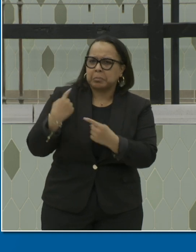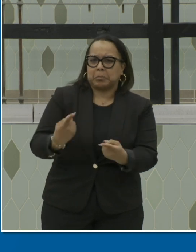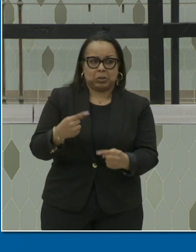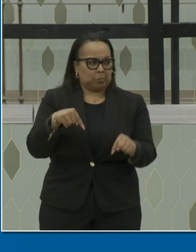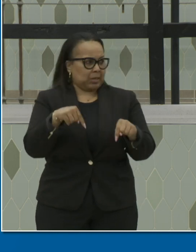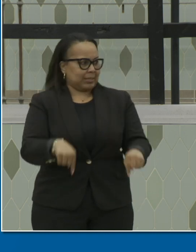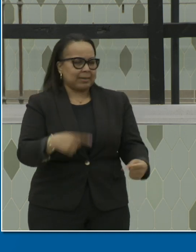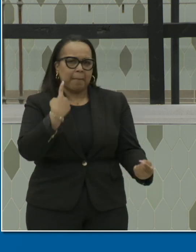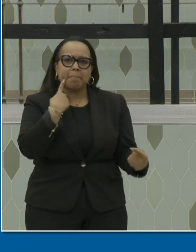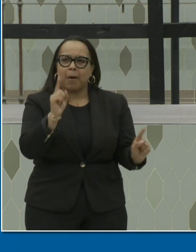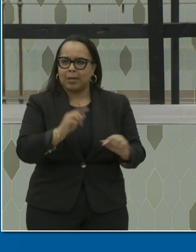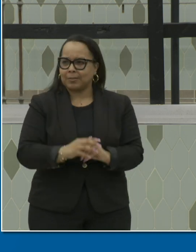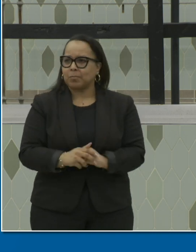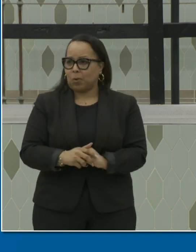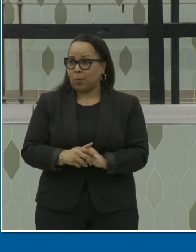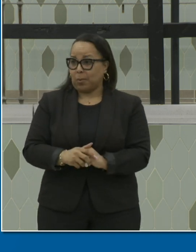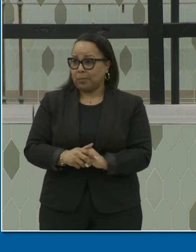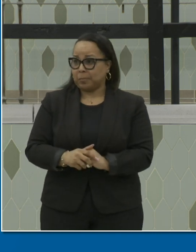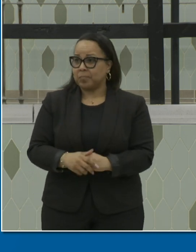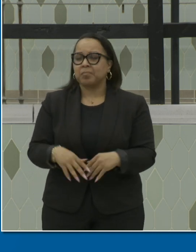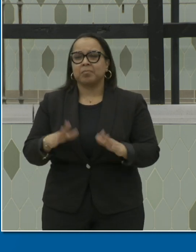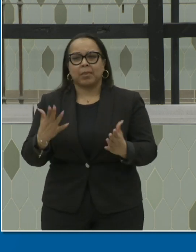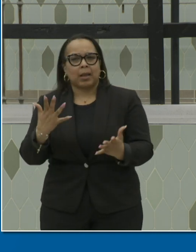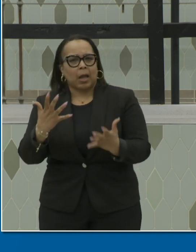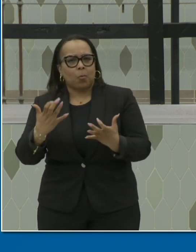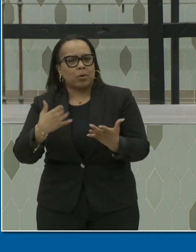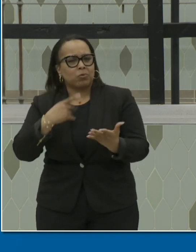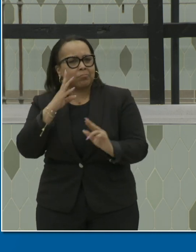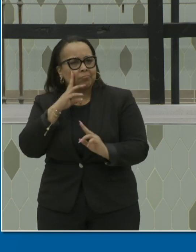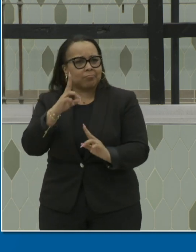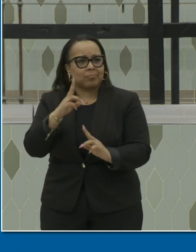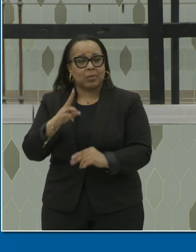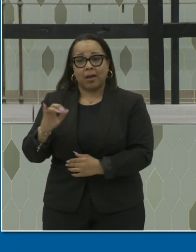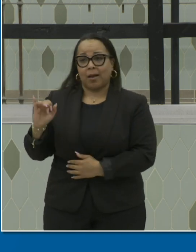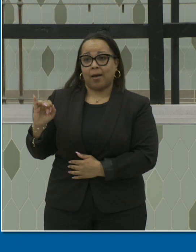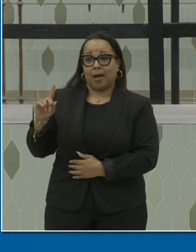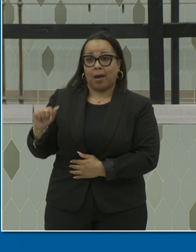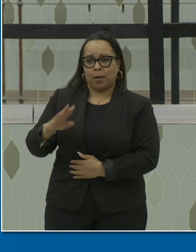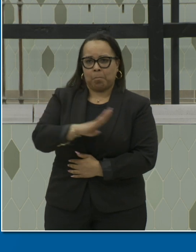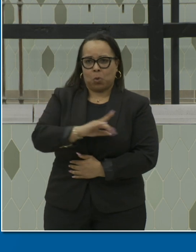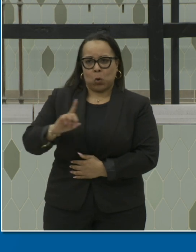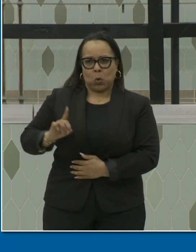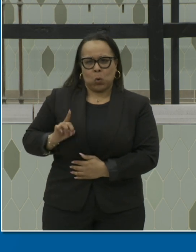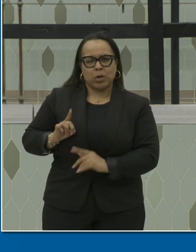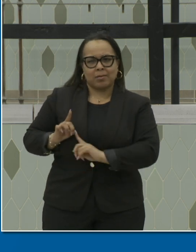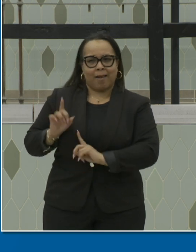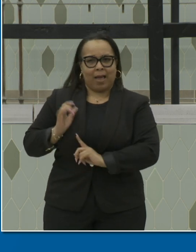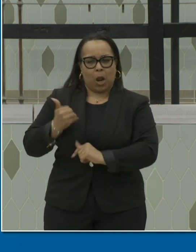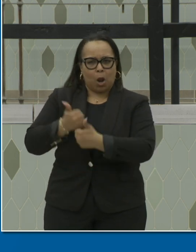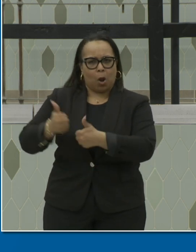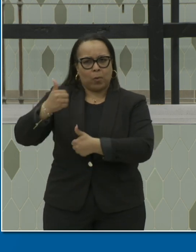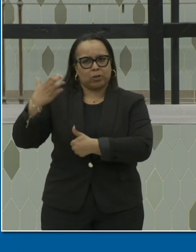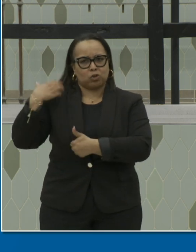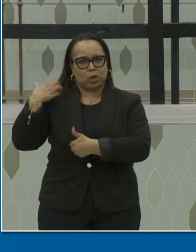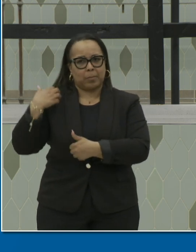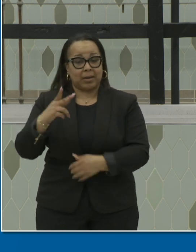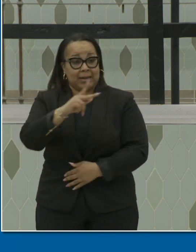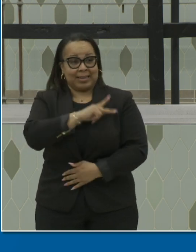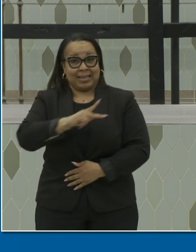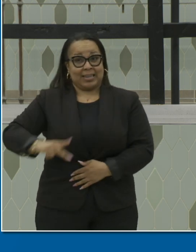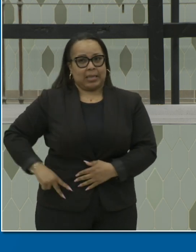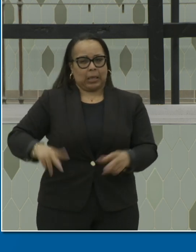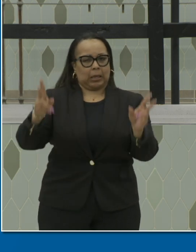make today possible. I'd also like to recognize the IDA board, and especially our chairman, King